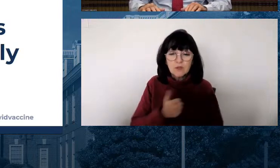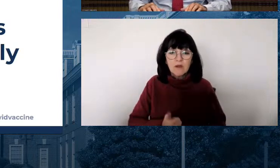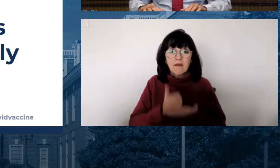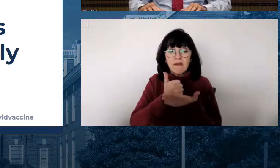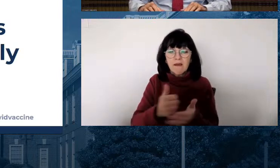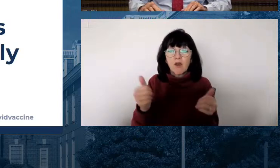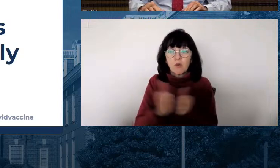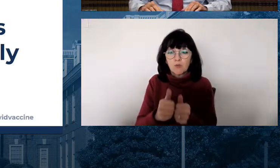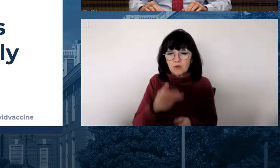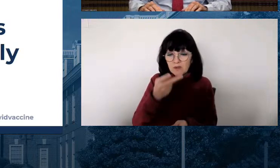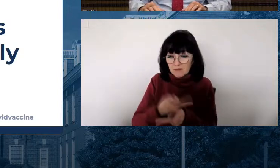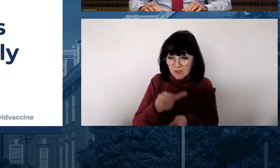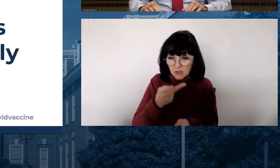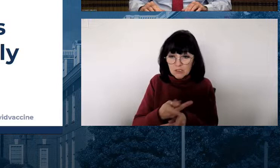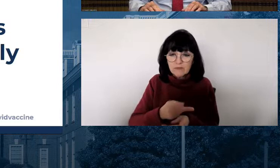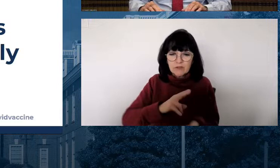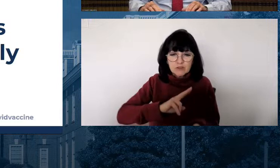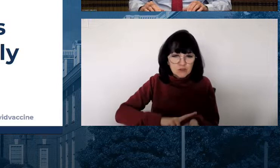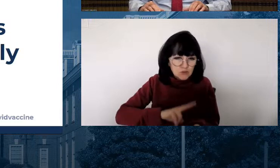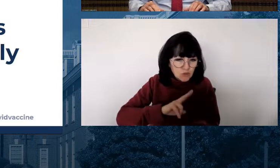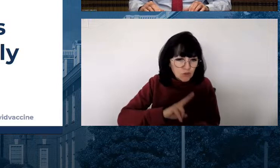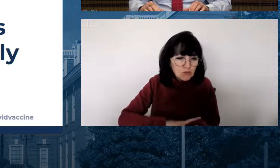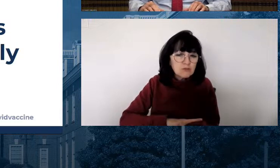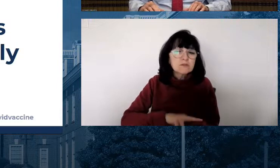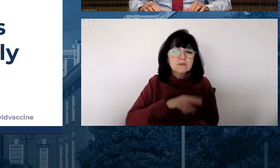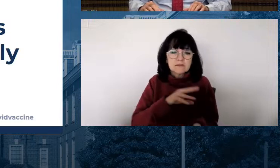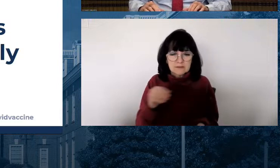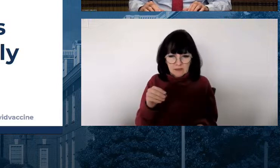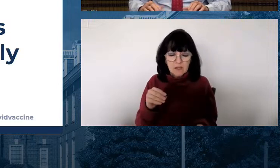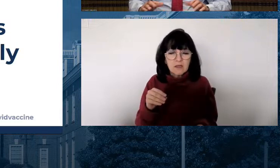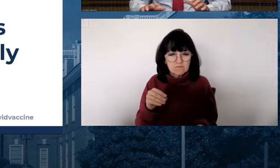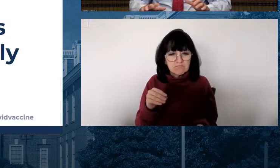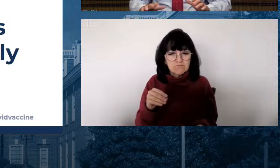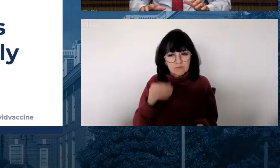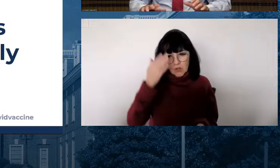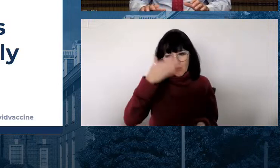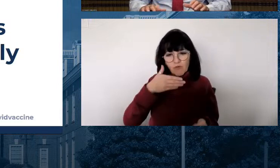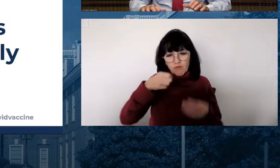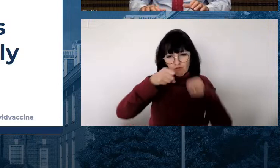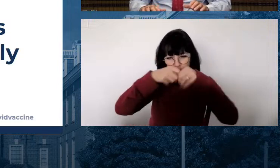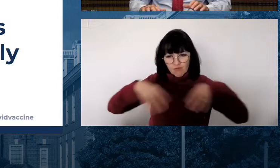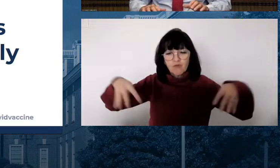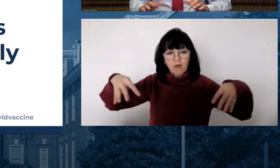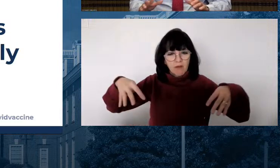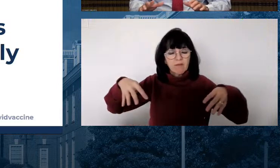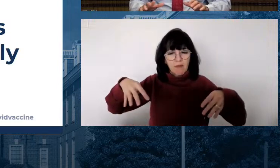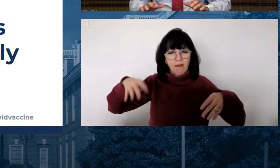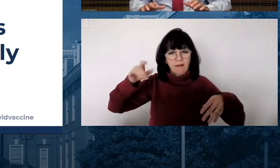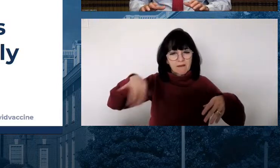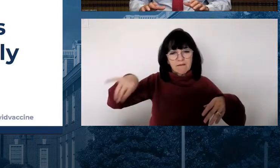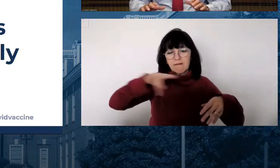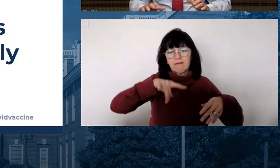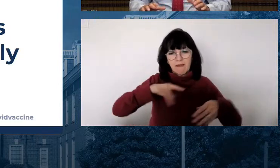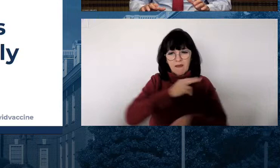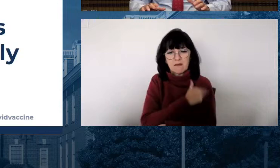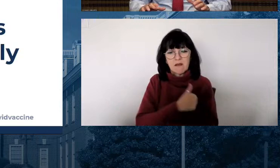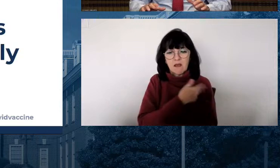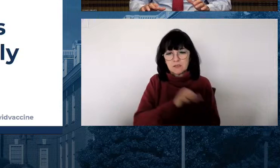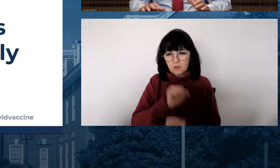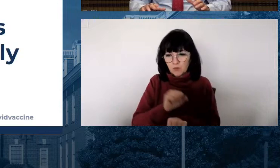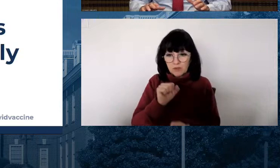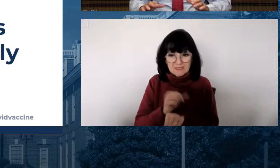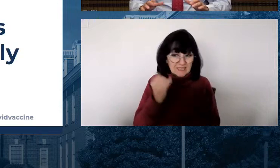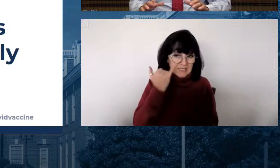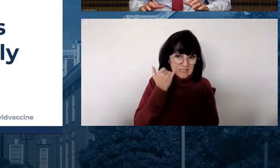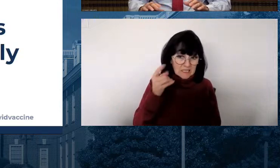to help our nurses and frontline hospital workers, it's get vaccinated if you're not. Get fully vaccinated if you only have